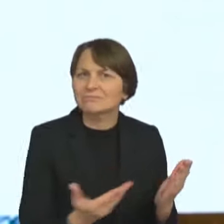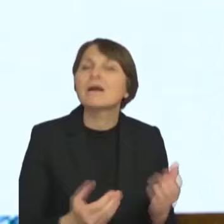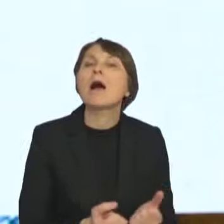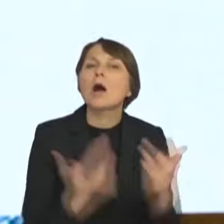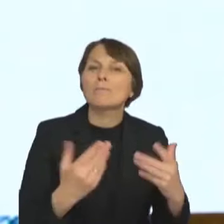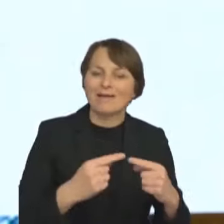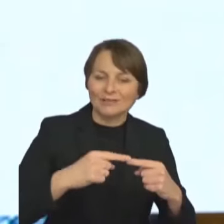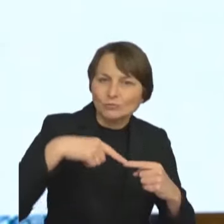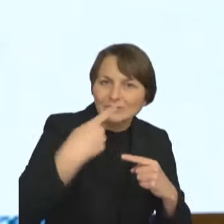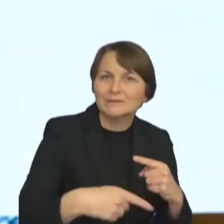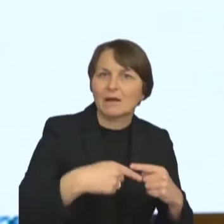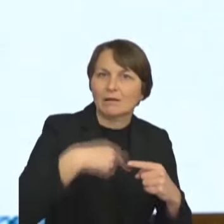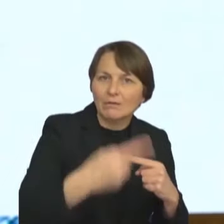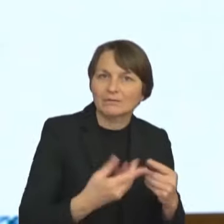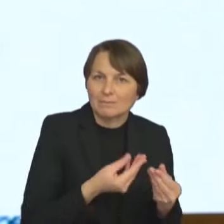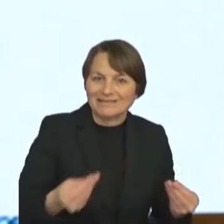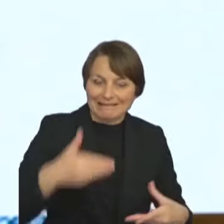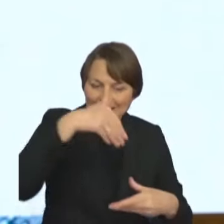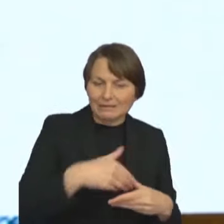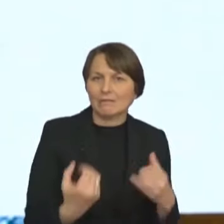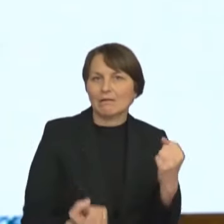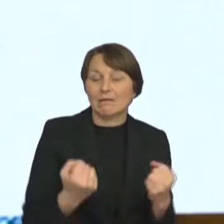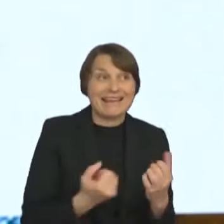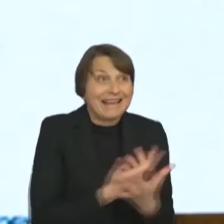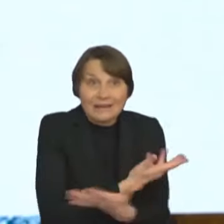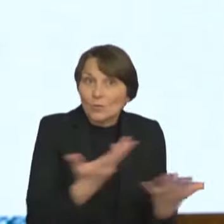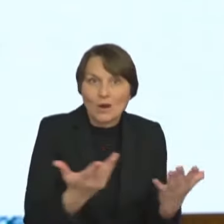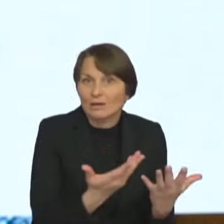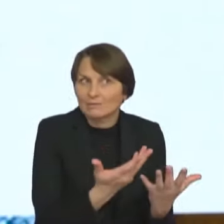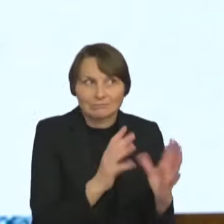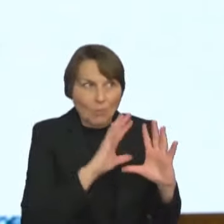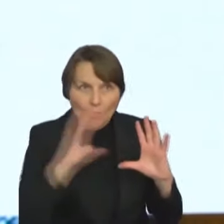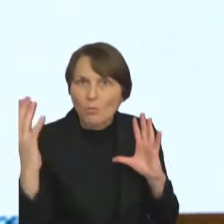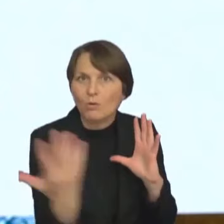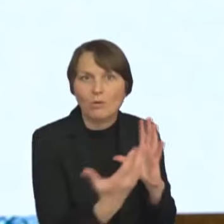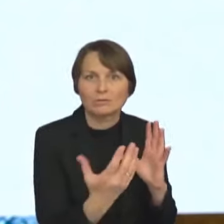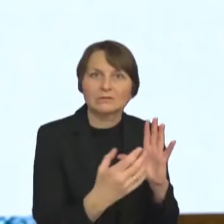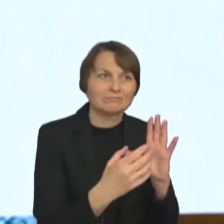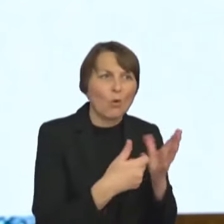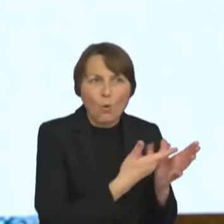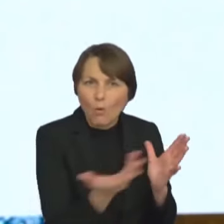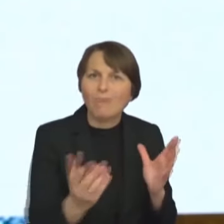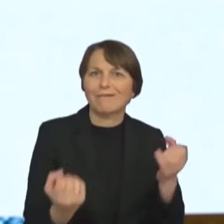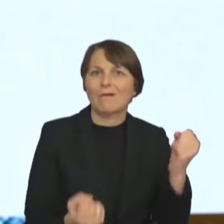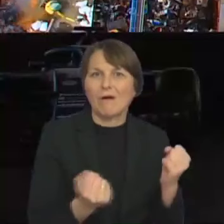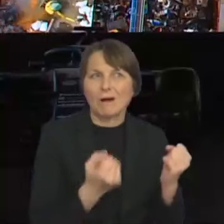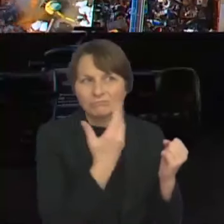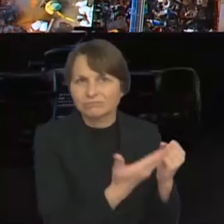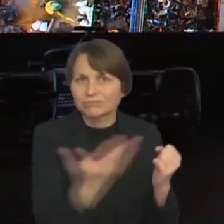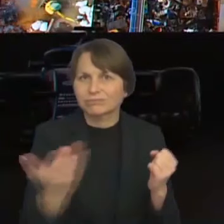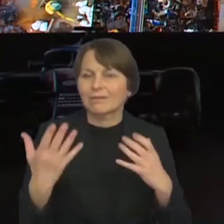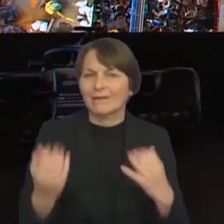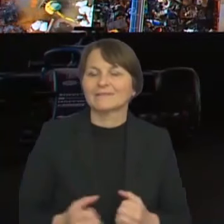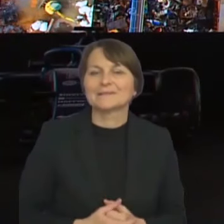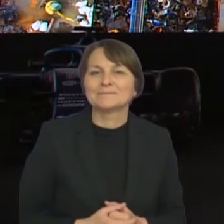new vehicles everywhere in the world, in all our brands. These activities for dismantling and recycling the components